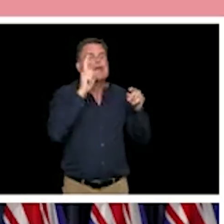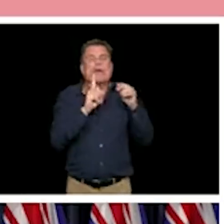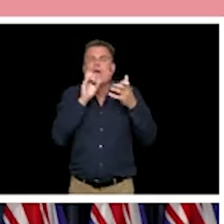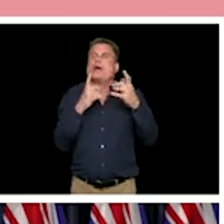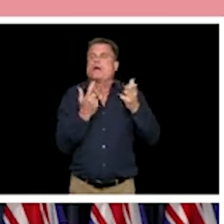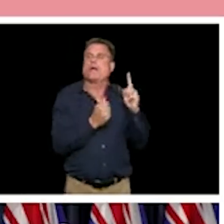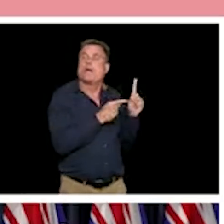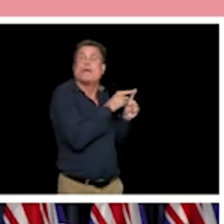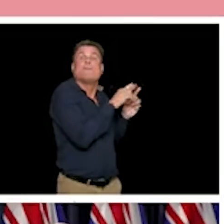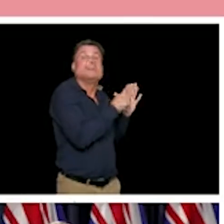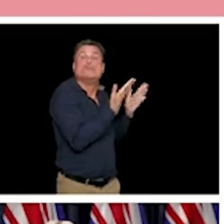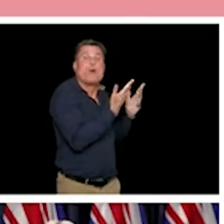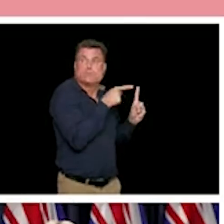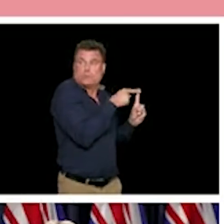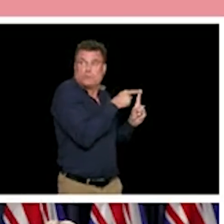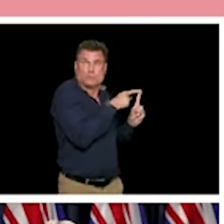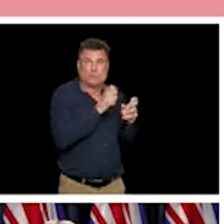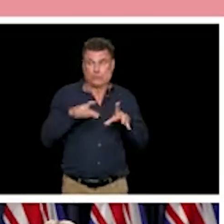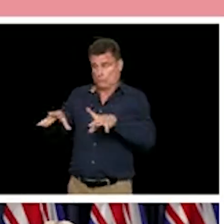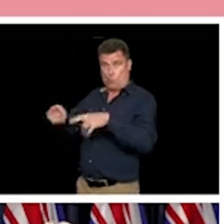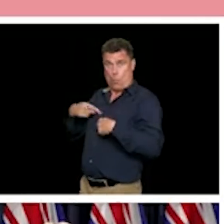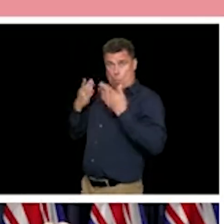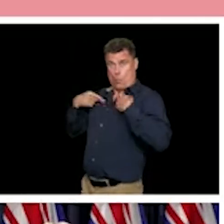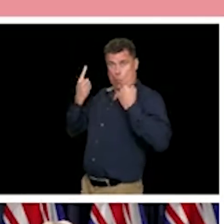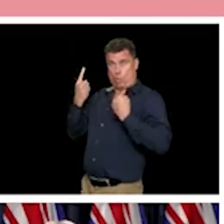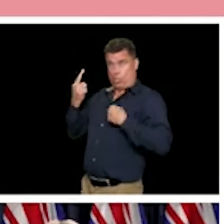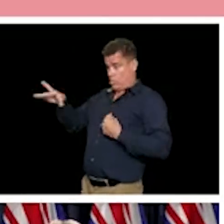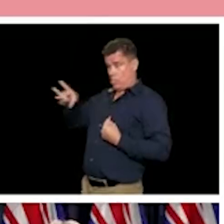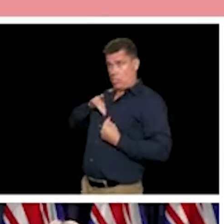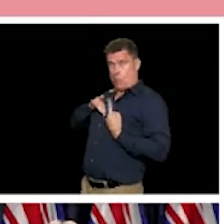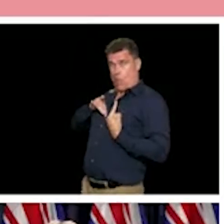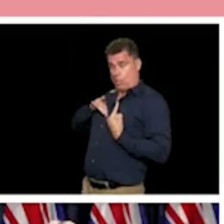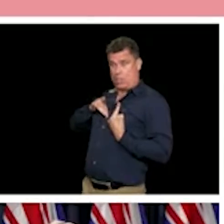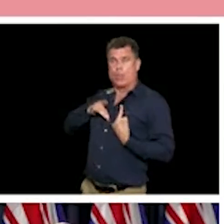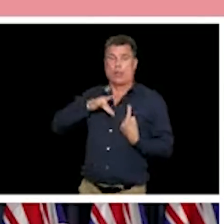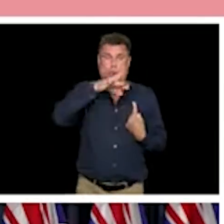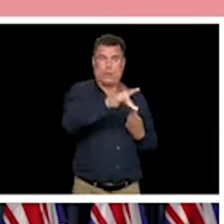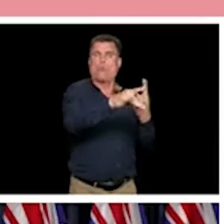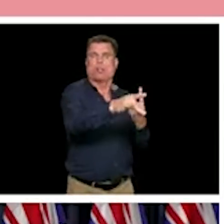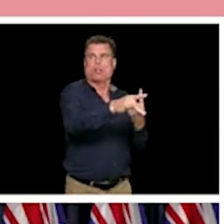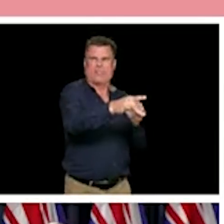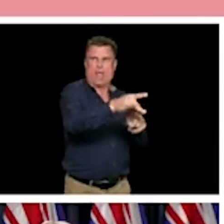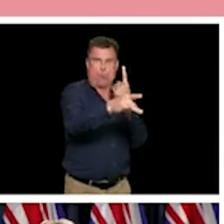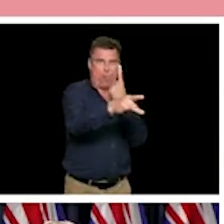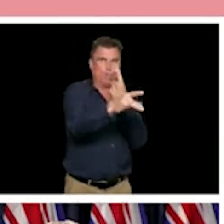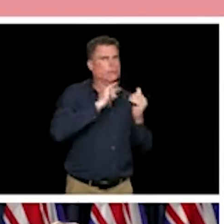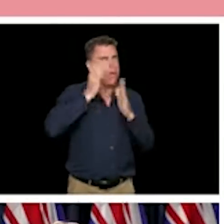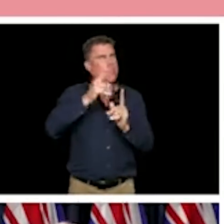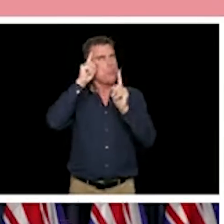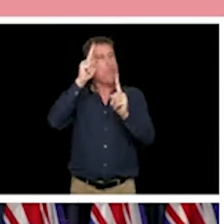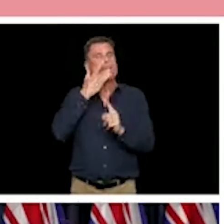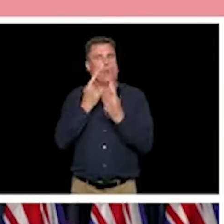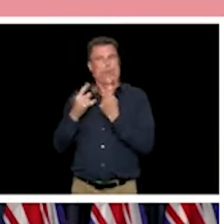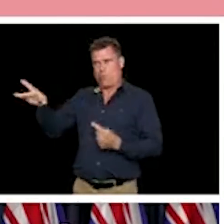So that is the average daily number of new infections that are generated per case. And we know that we want to be under